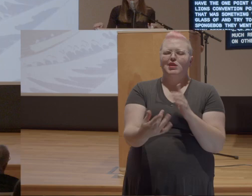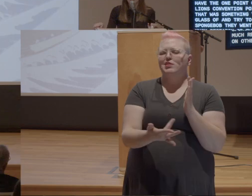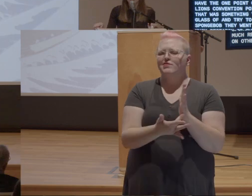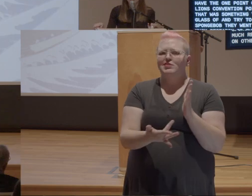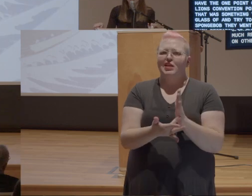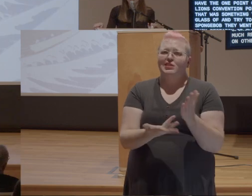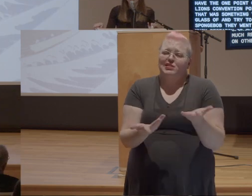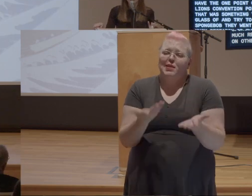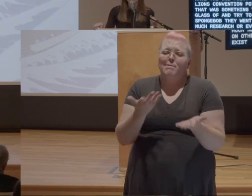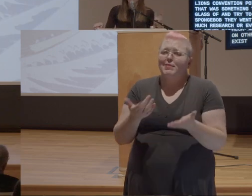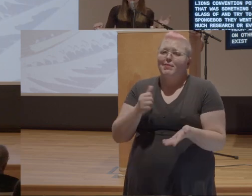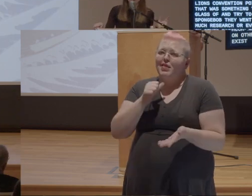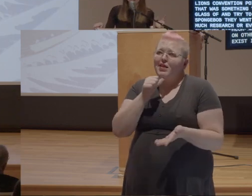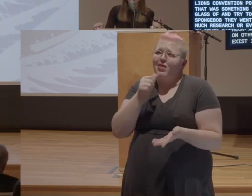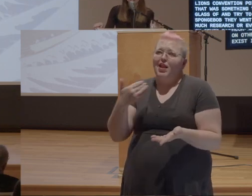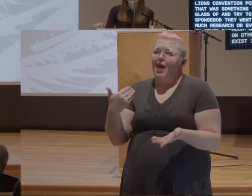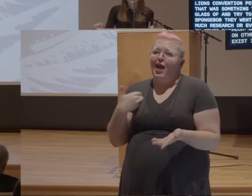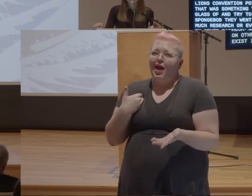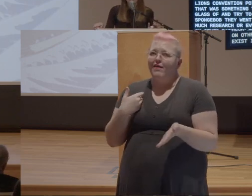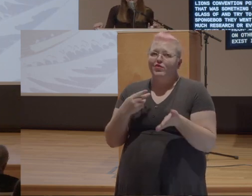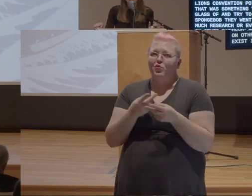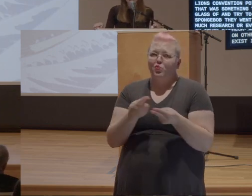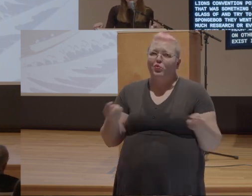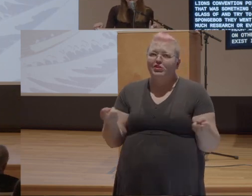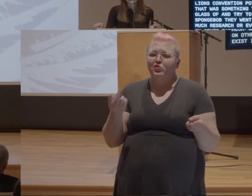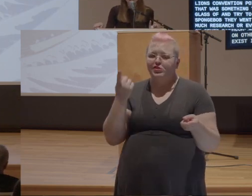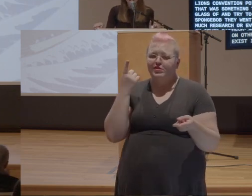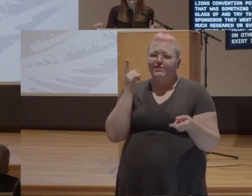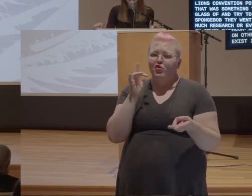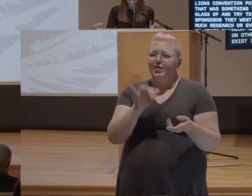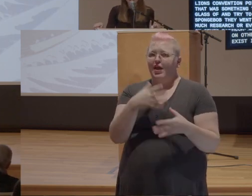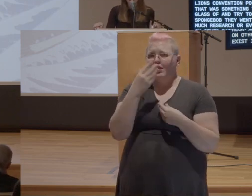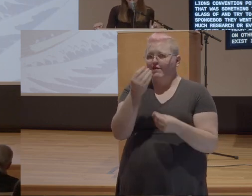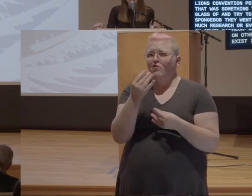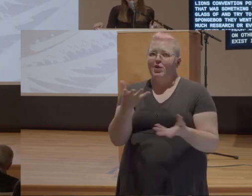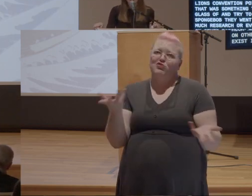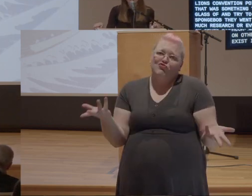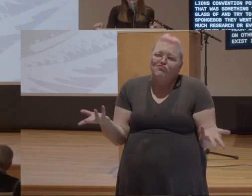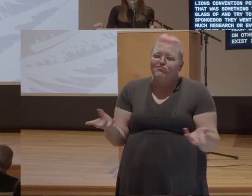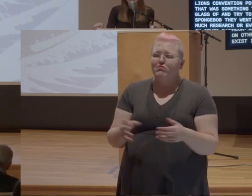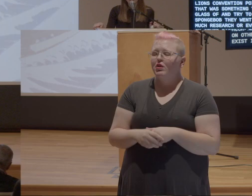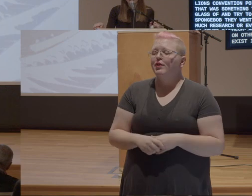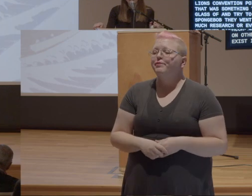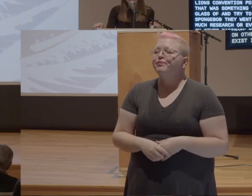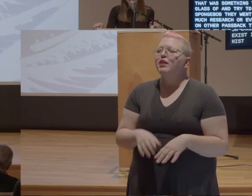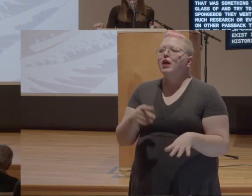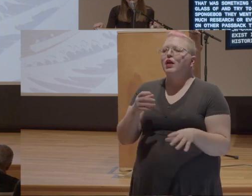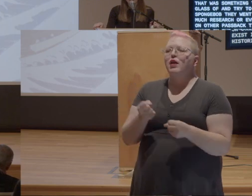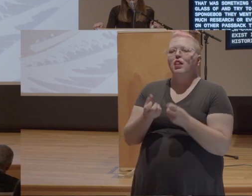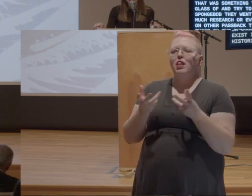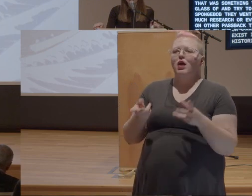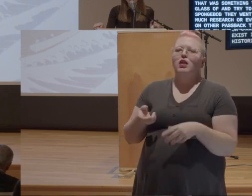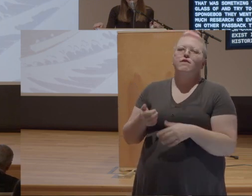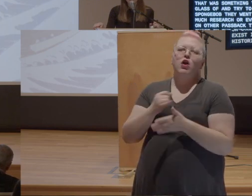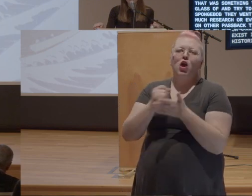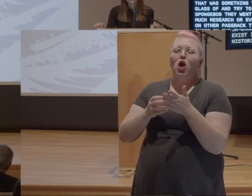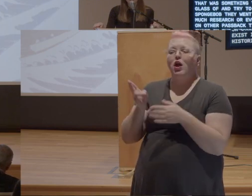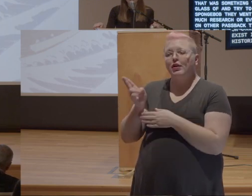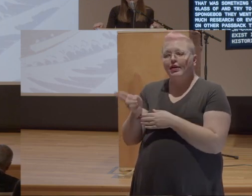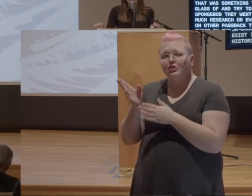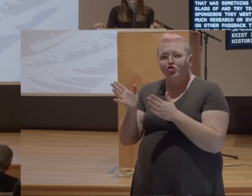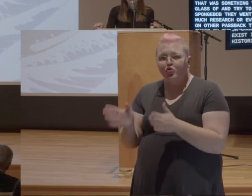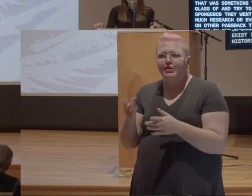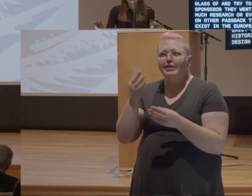might exist in the European tradition. And really, many art historians think that the main interest for